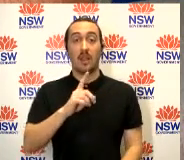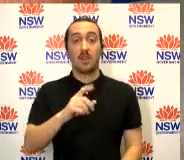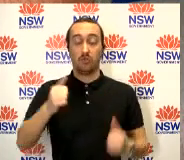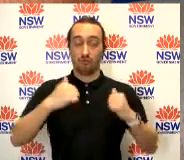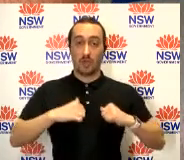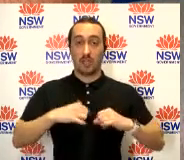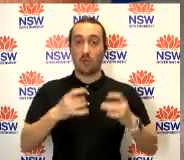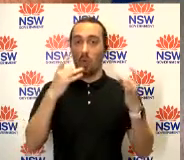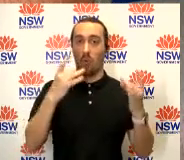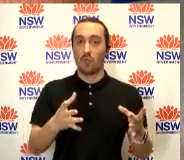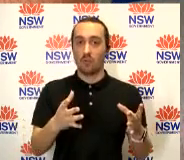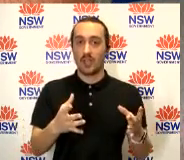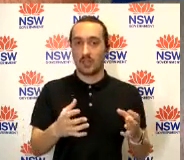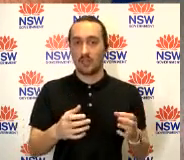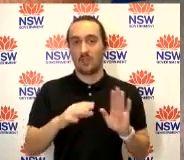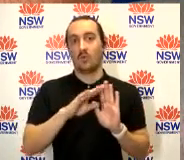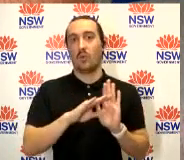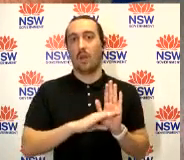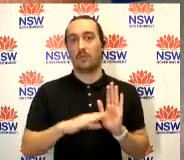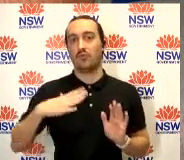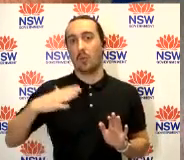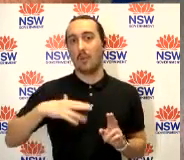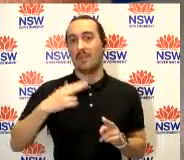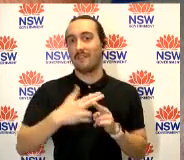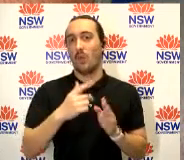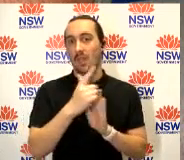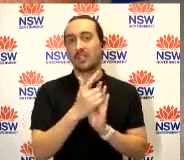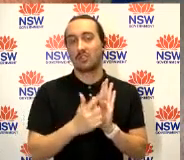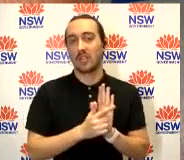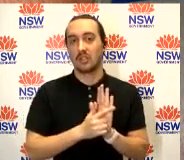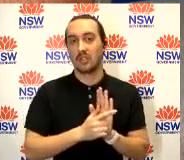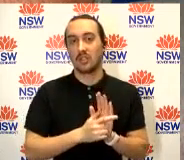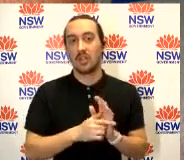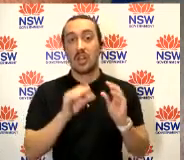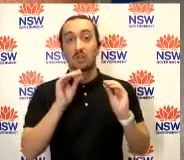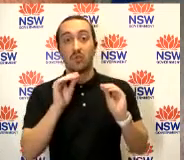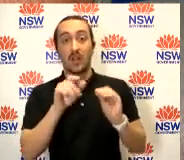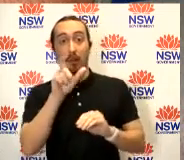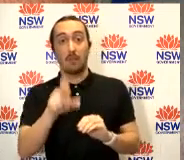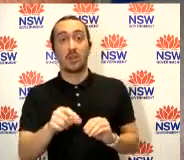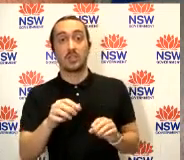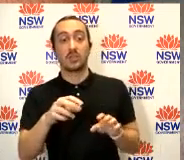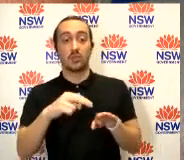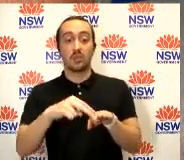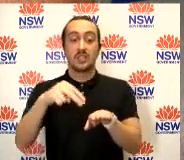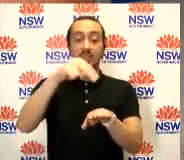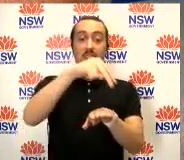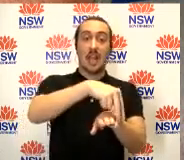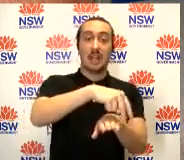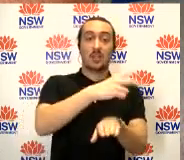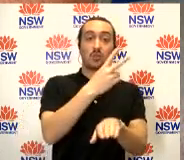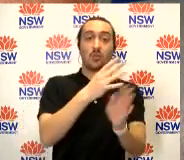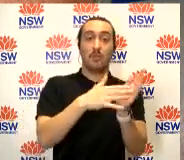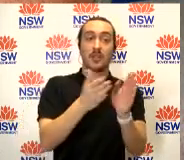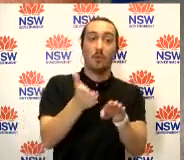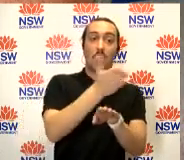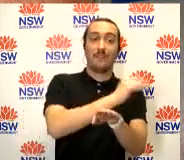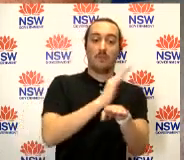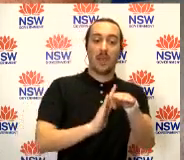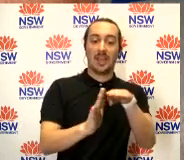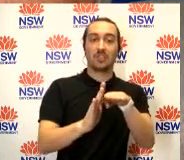I always say training is great, but training somebody to stand 2 meters back from an edge is never going to be as good as putting edge protection